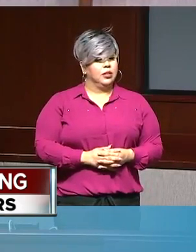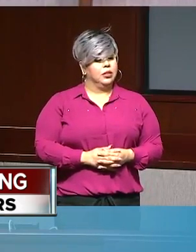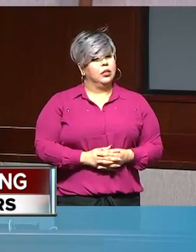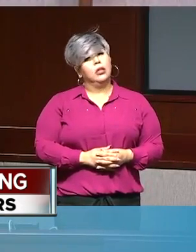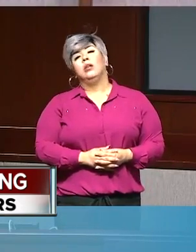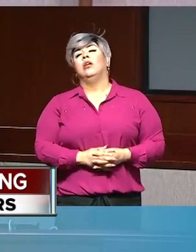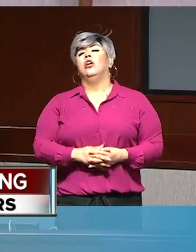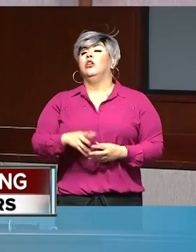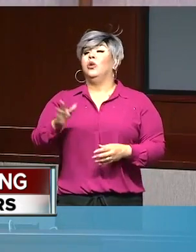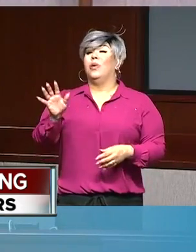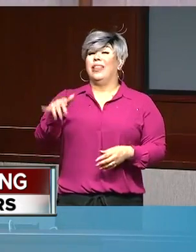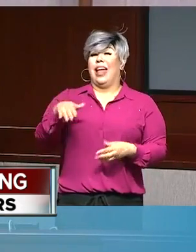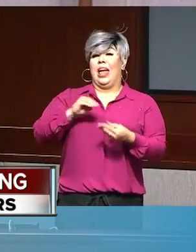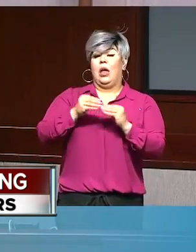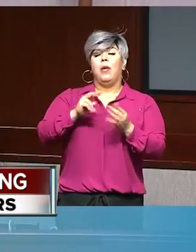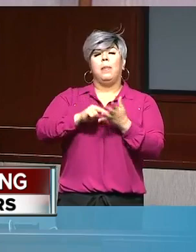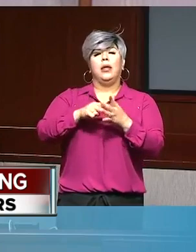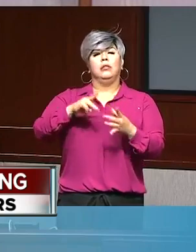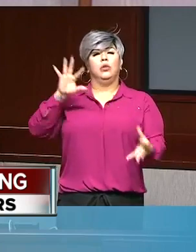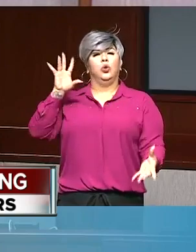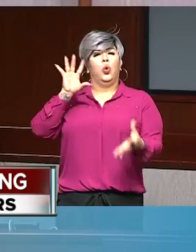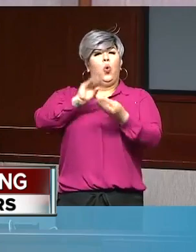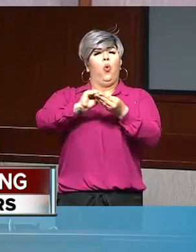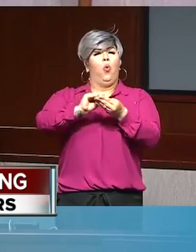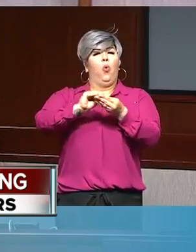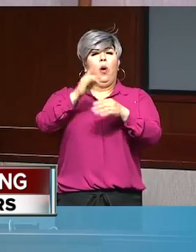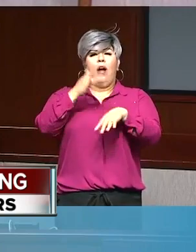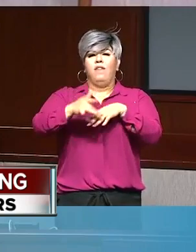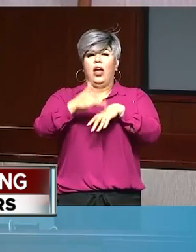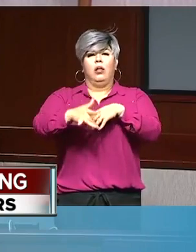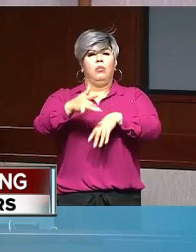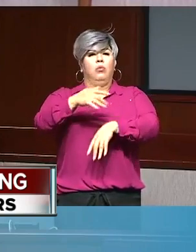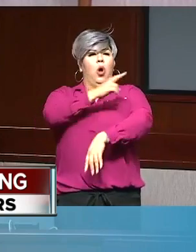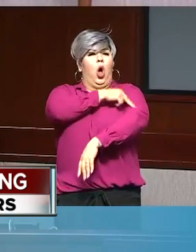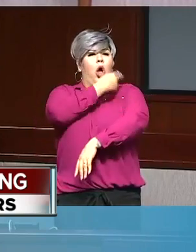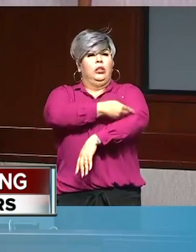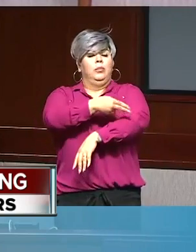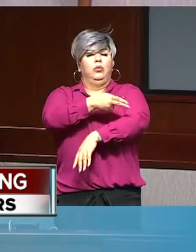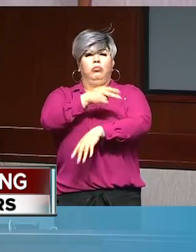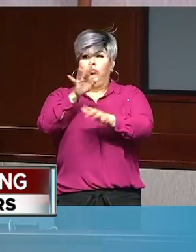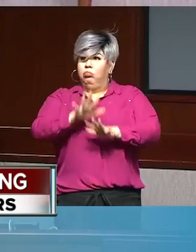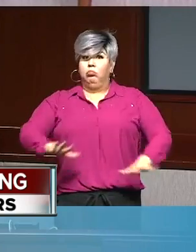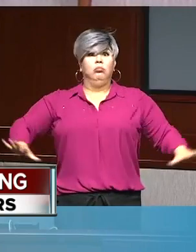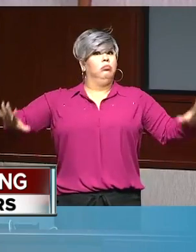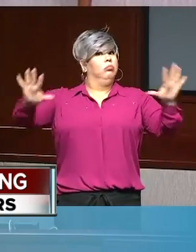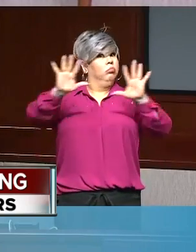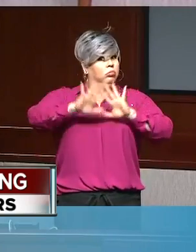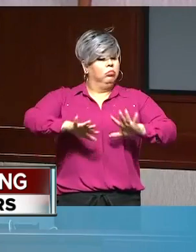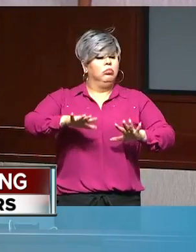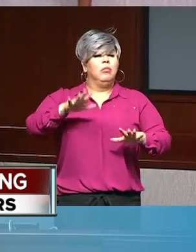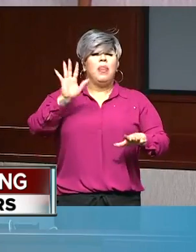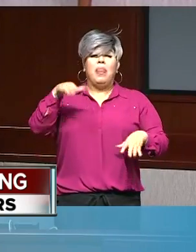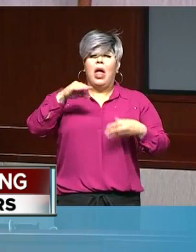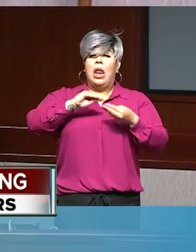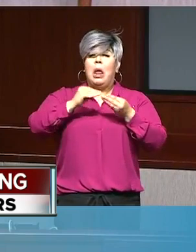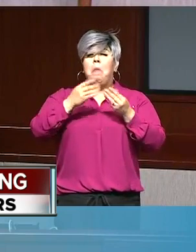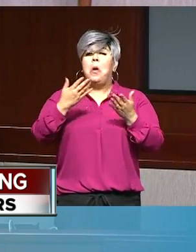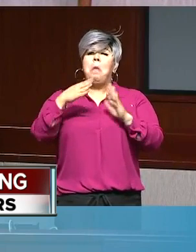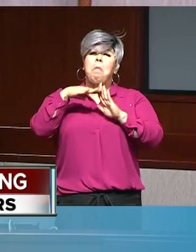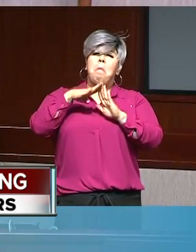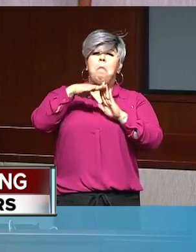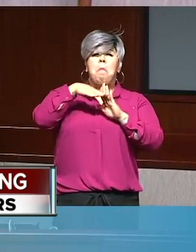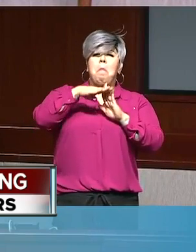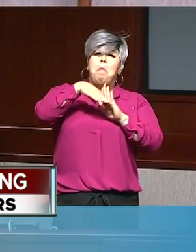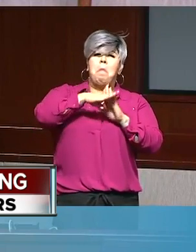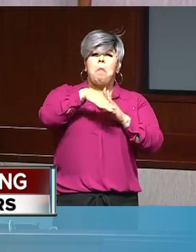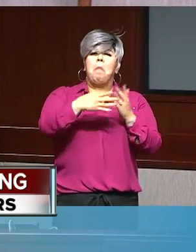So that's the total number of currently available hospital beds in all of our area hospitals. That fluctuates, and that does not